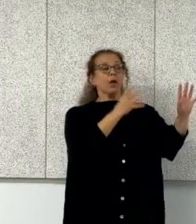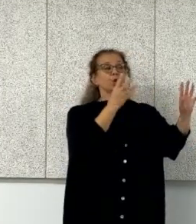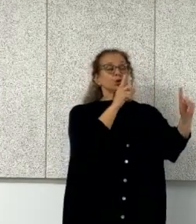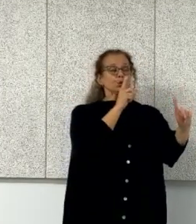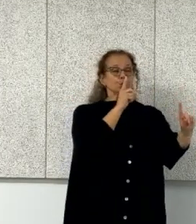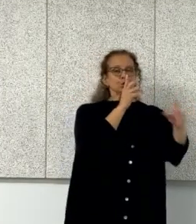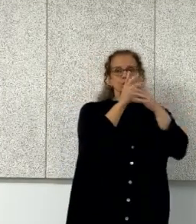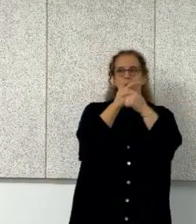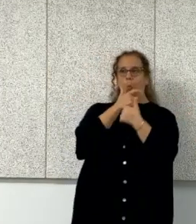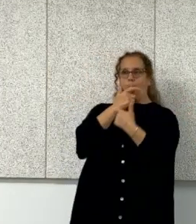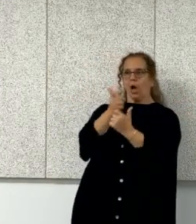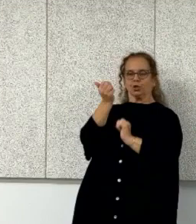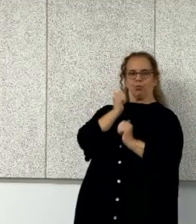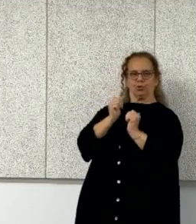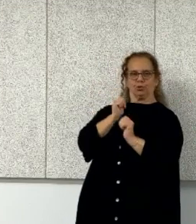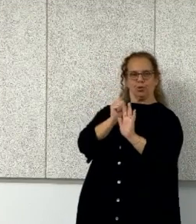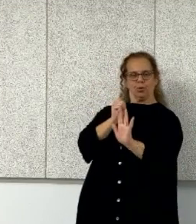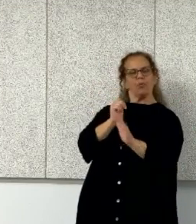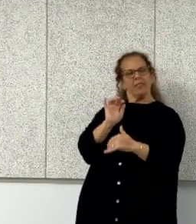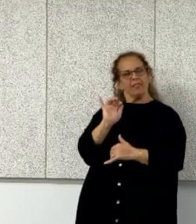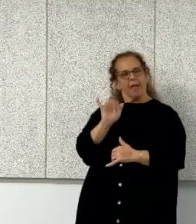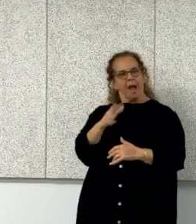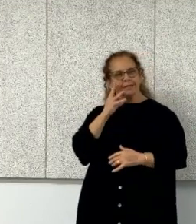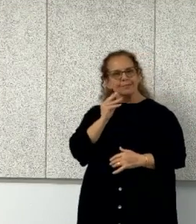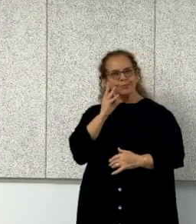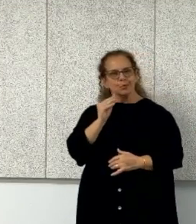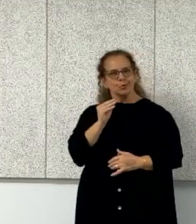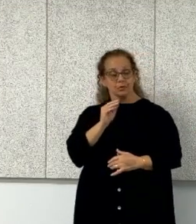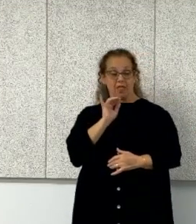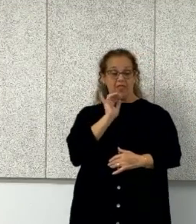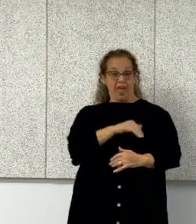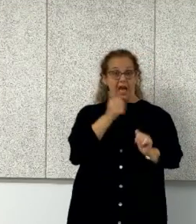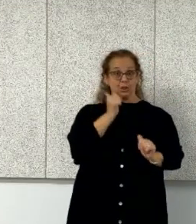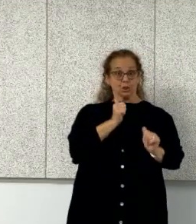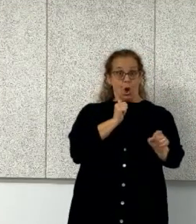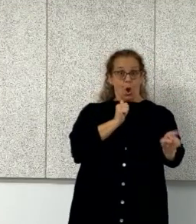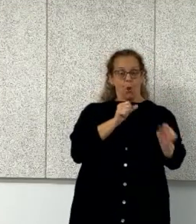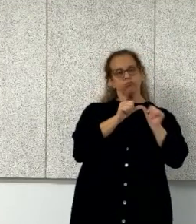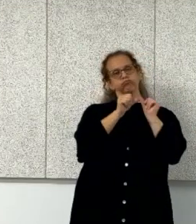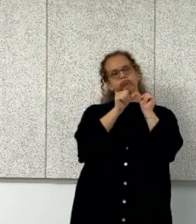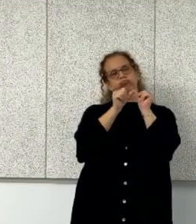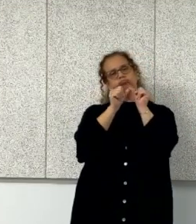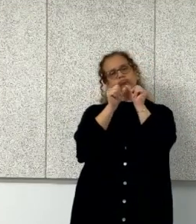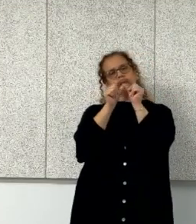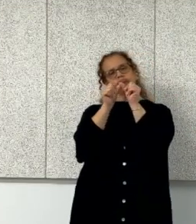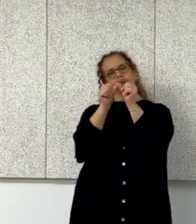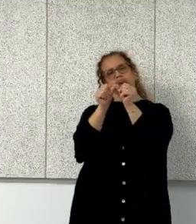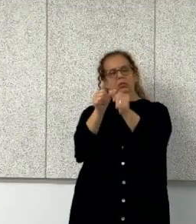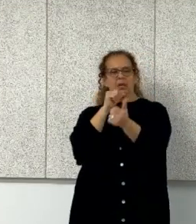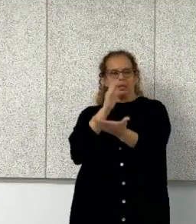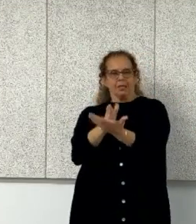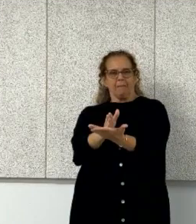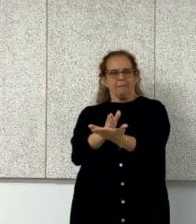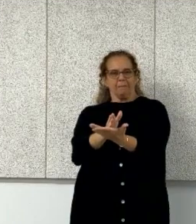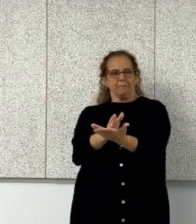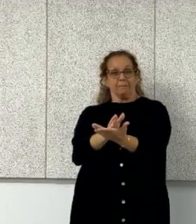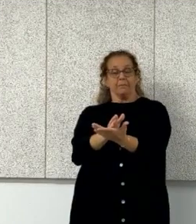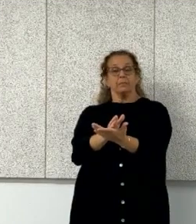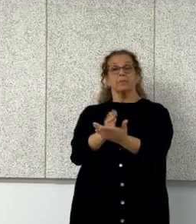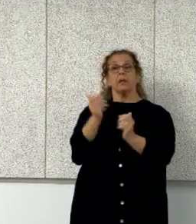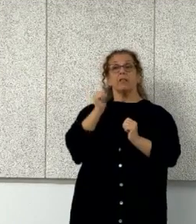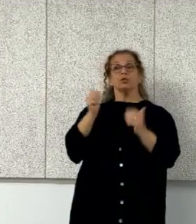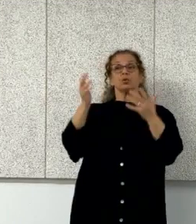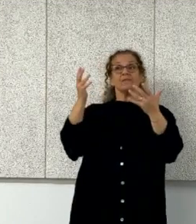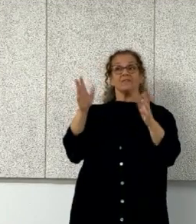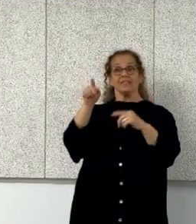And that show never ends. That show does not have a curtain. you walk out of that theater space, you have a